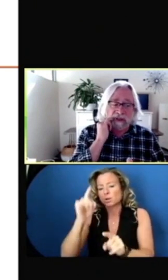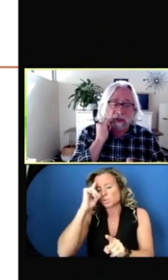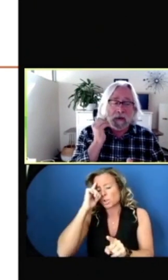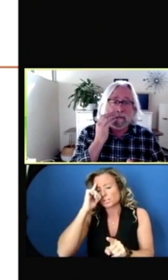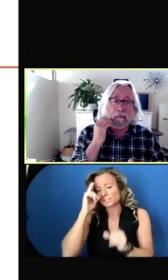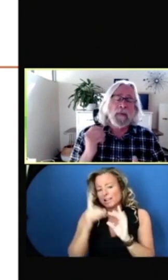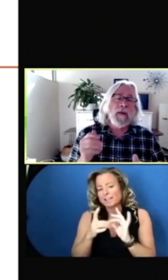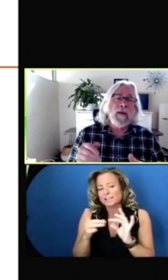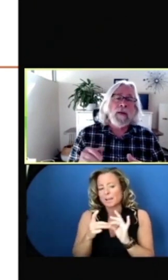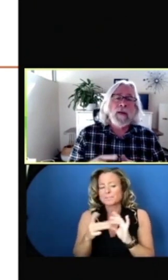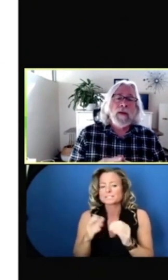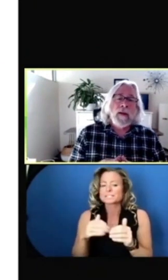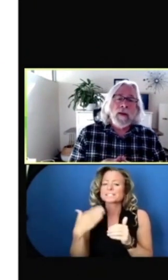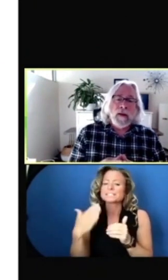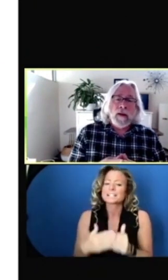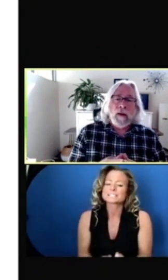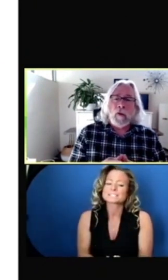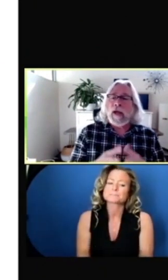slide, please.